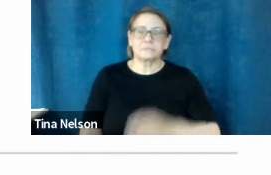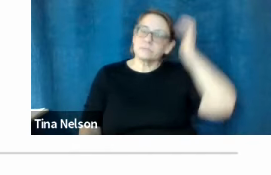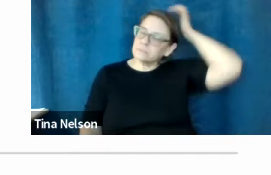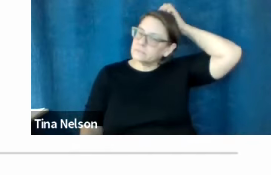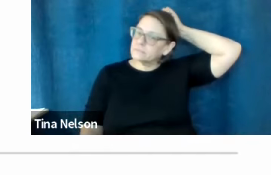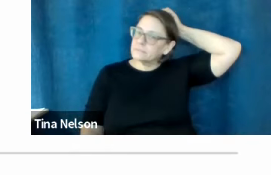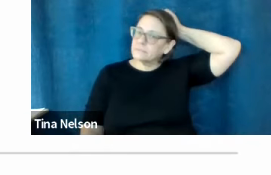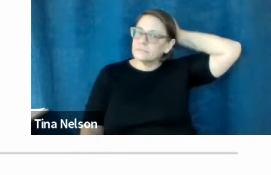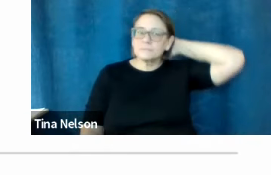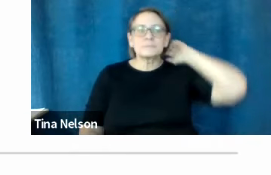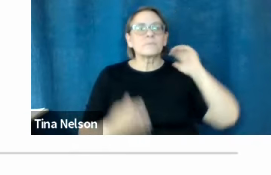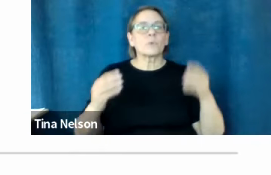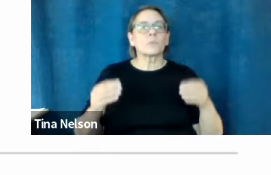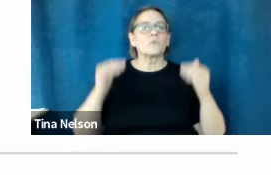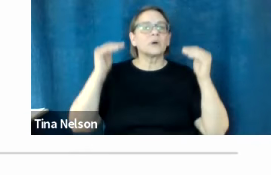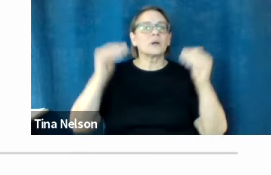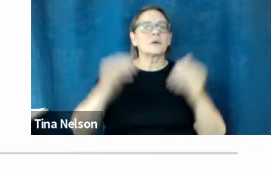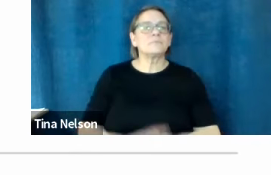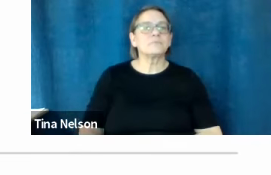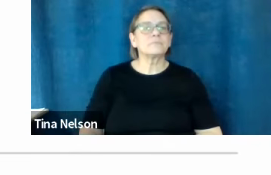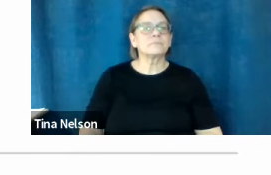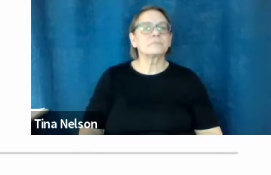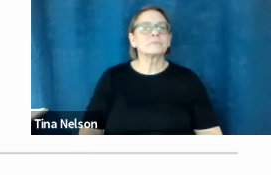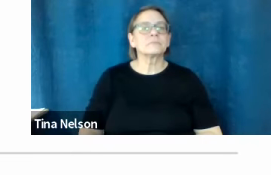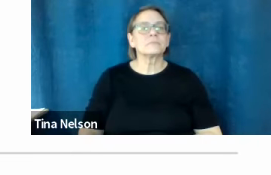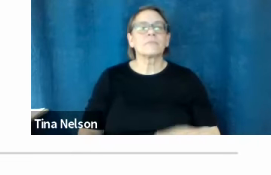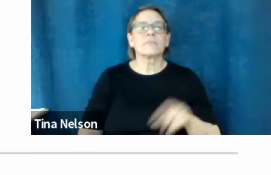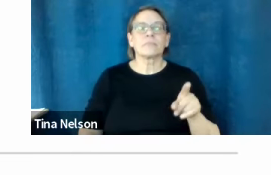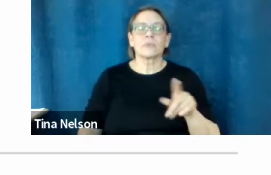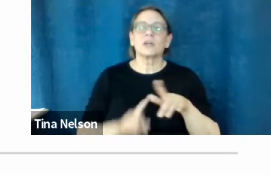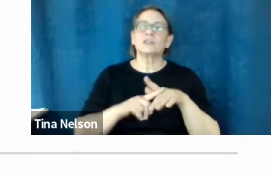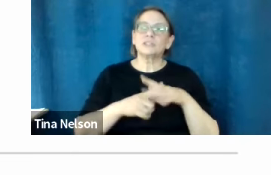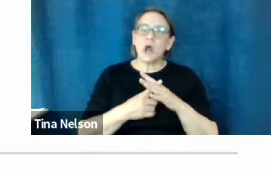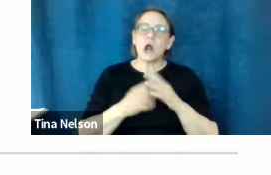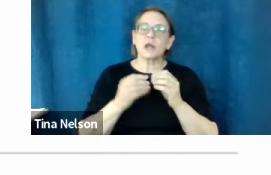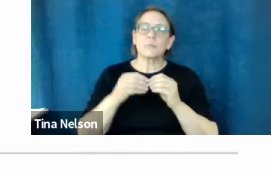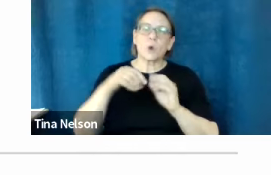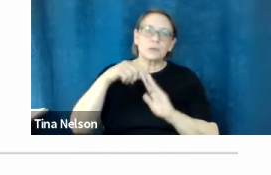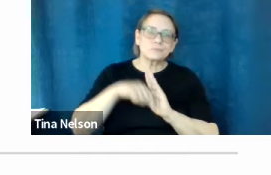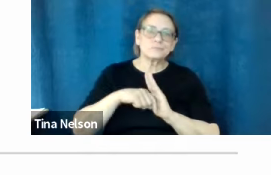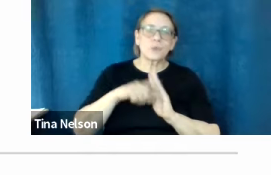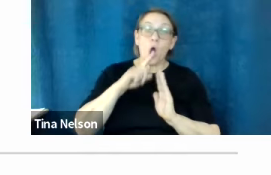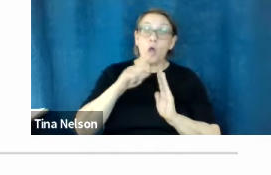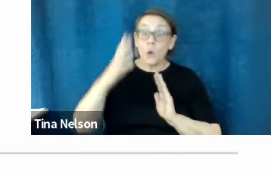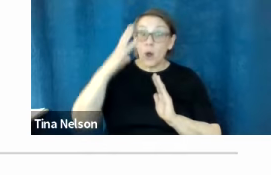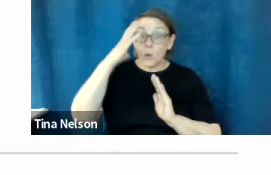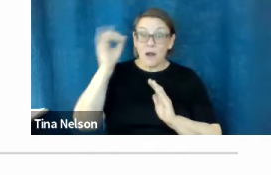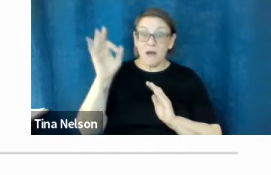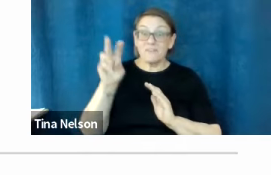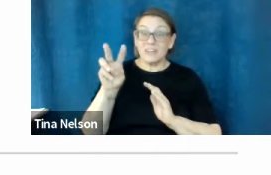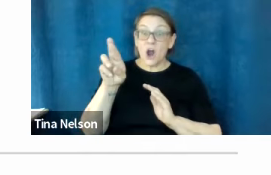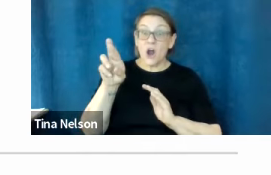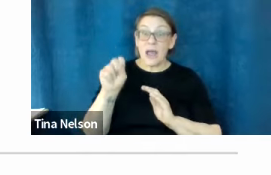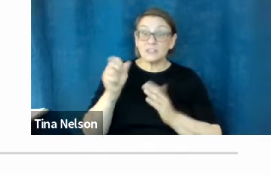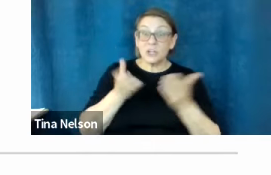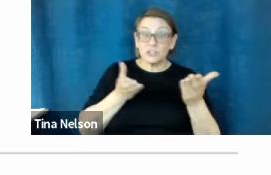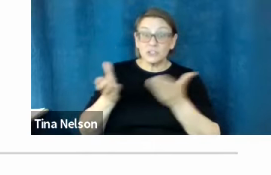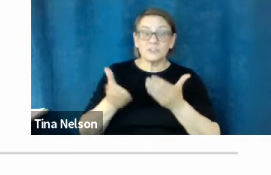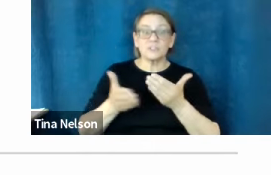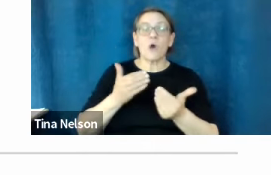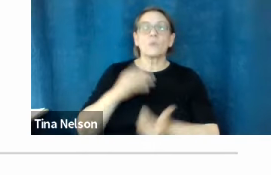Okay, moving on. Uh, we're starting to get into the meat of the matter here. Are you aware of video relay service? Almost